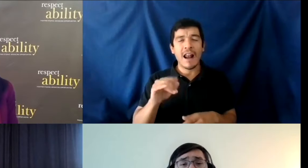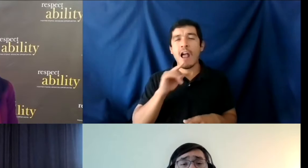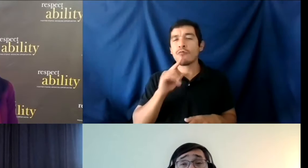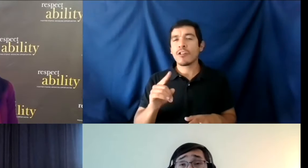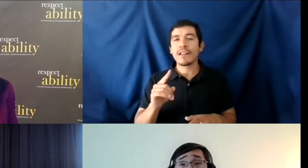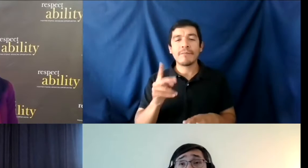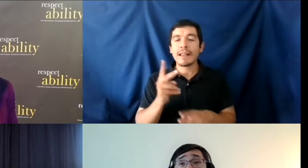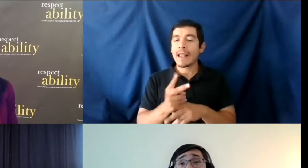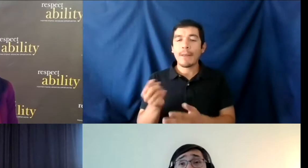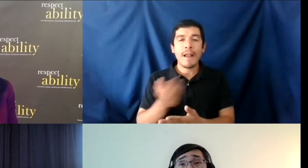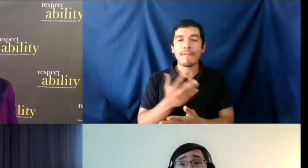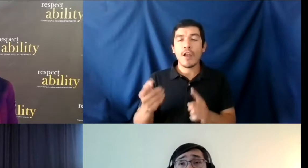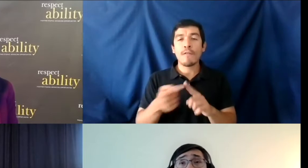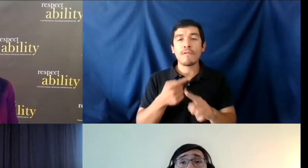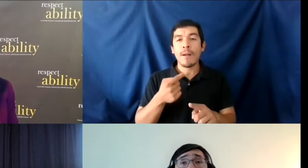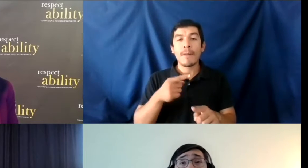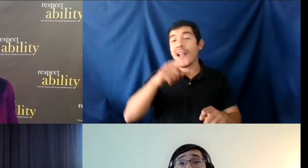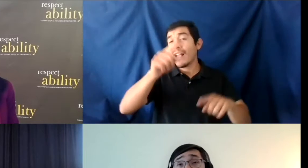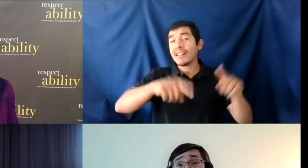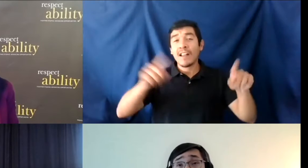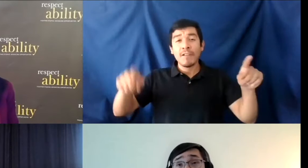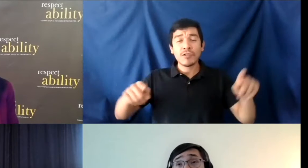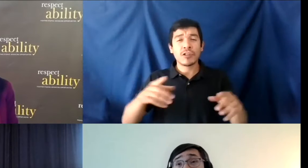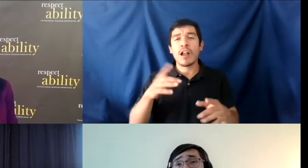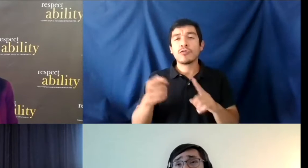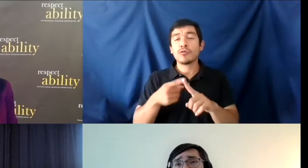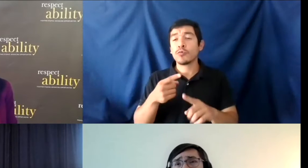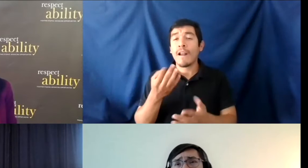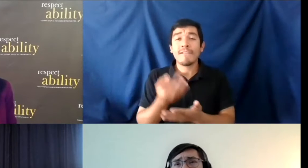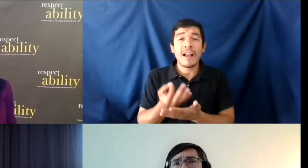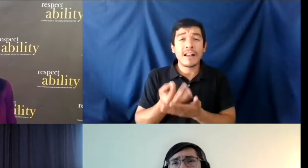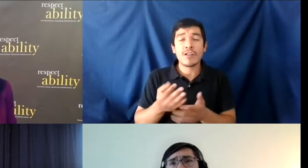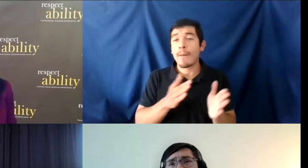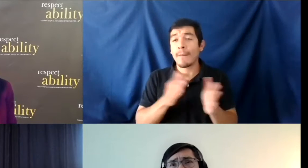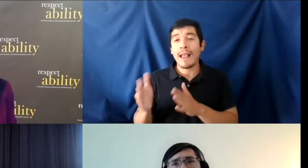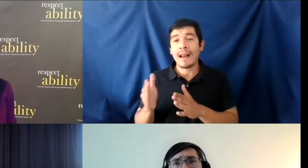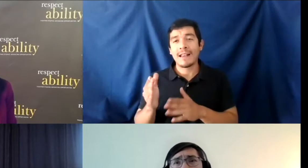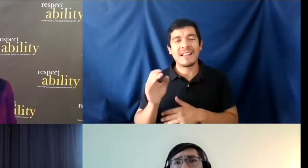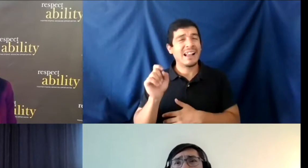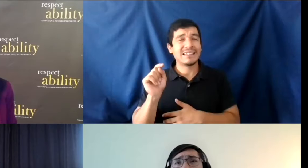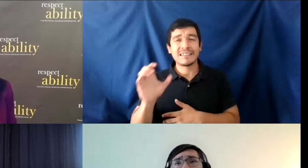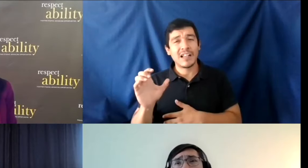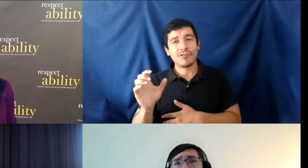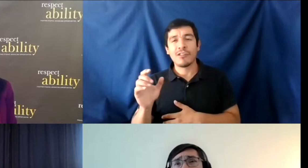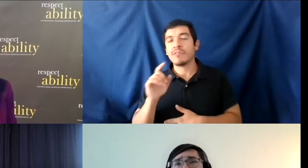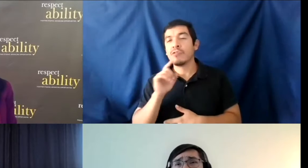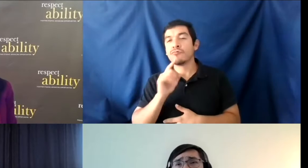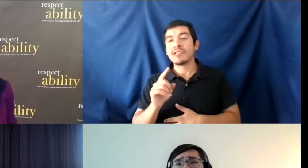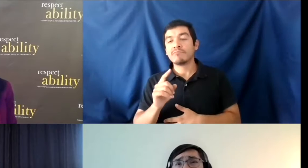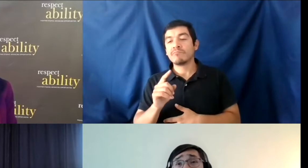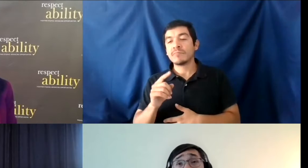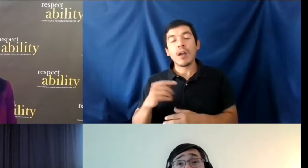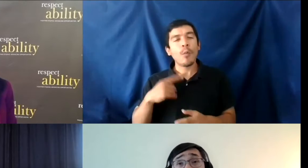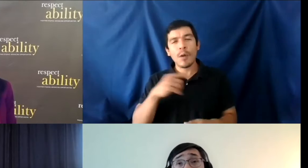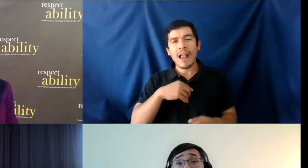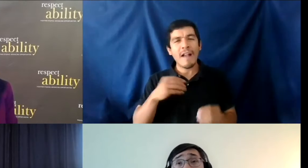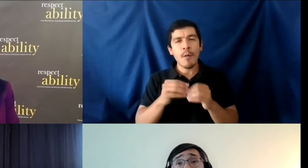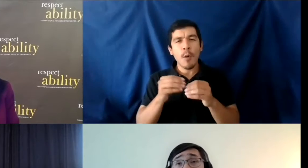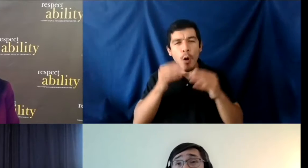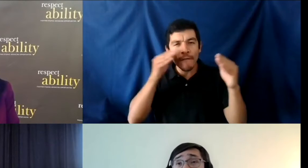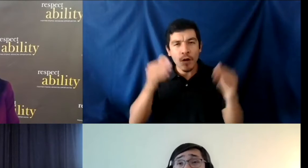from diversity to financial planning, etc. There's been a much more focus on